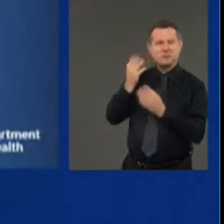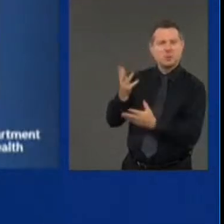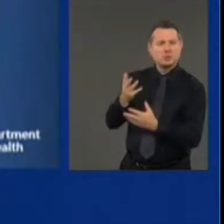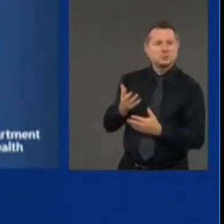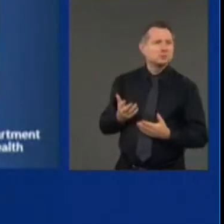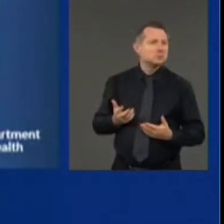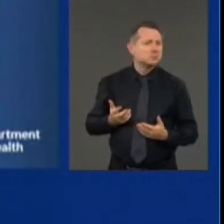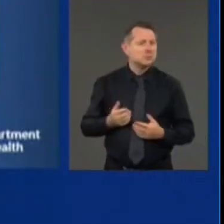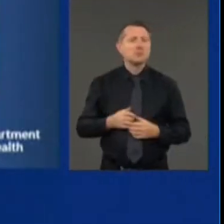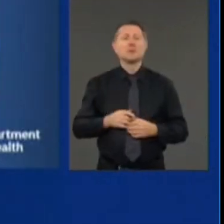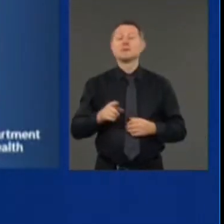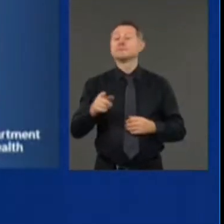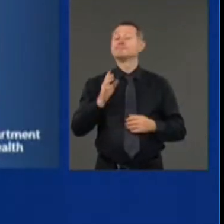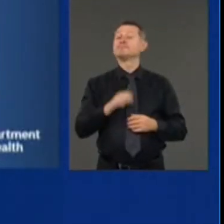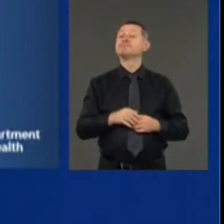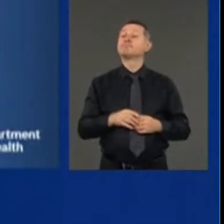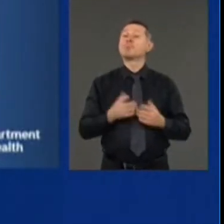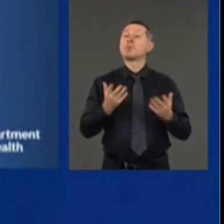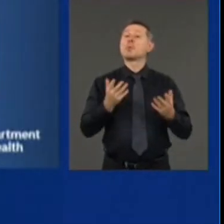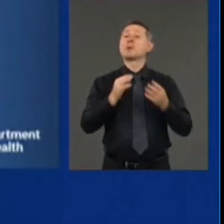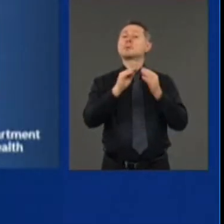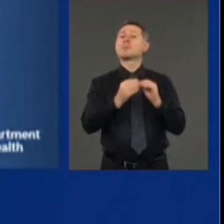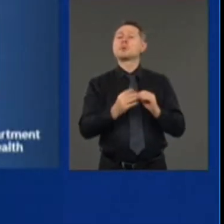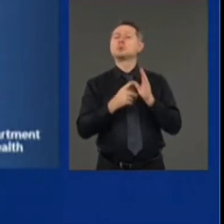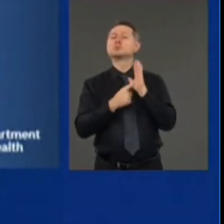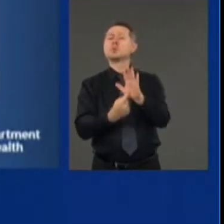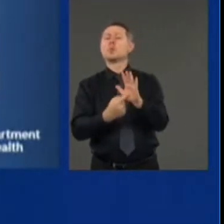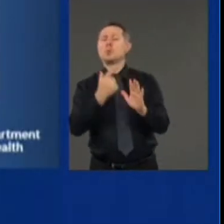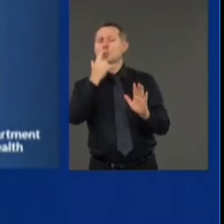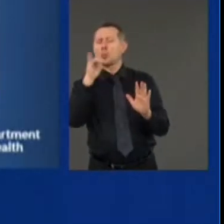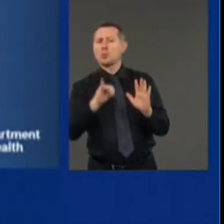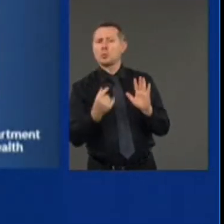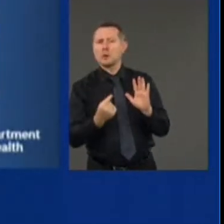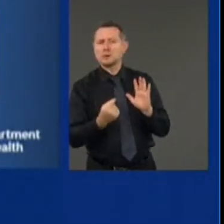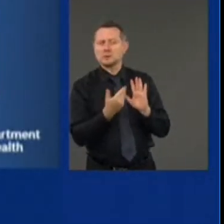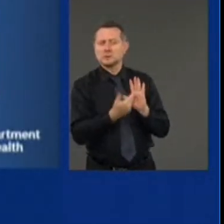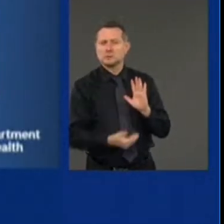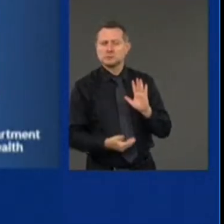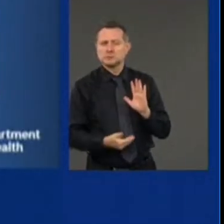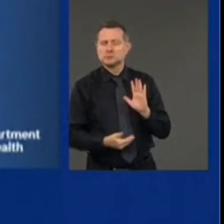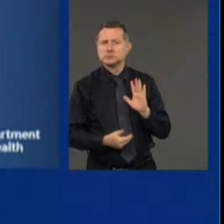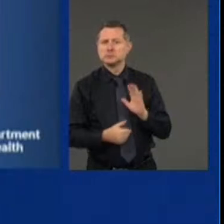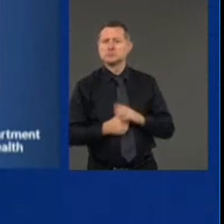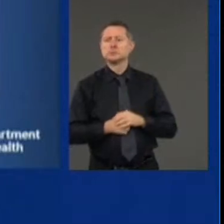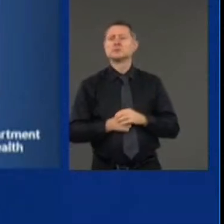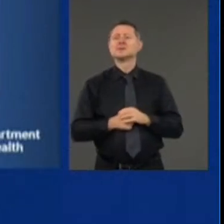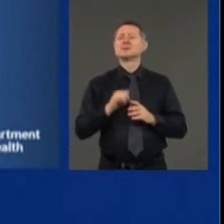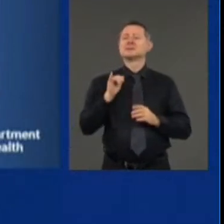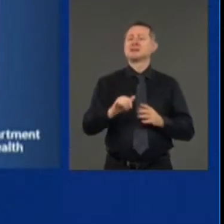So what does the data show? So a retrospective analysis